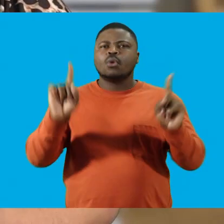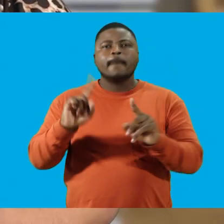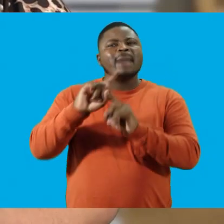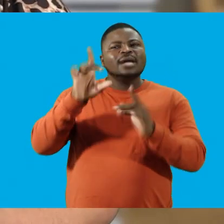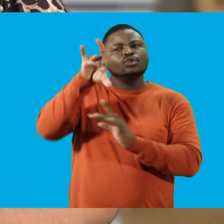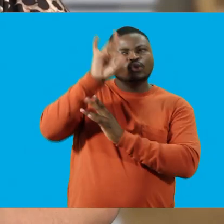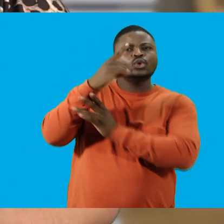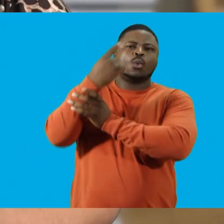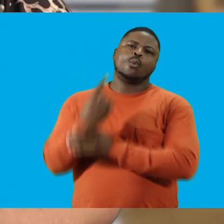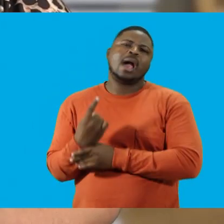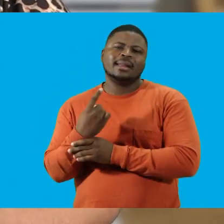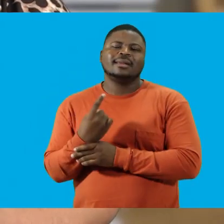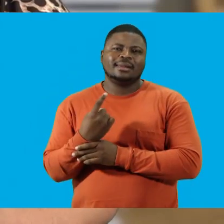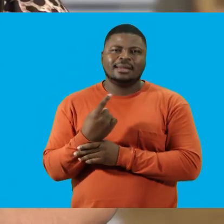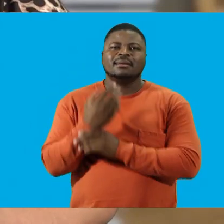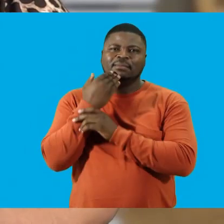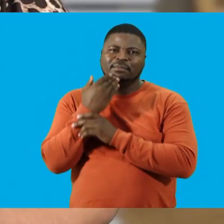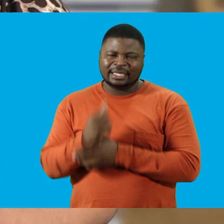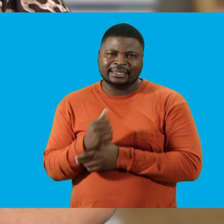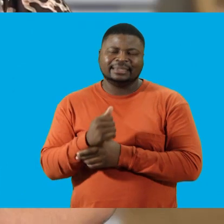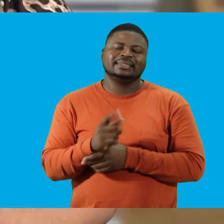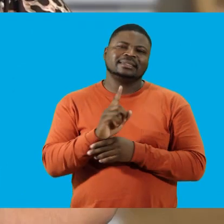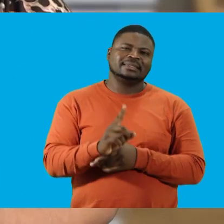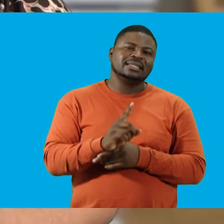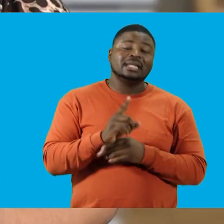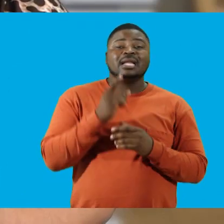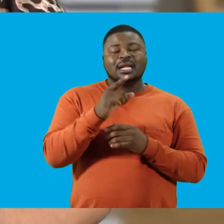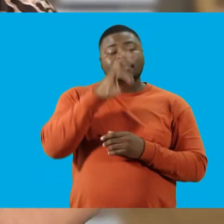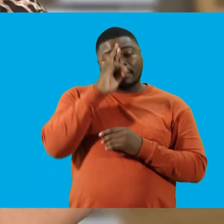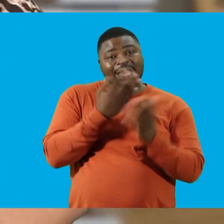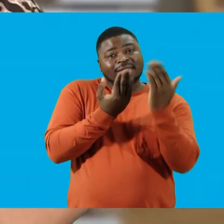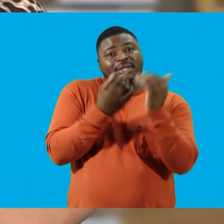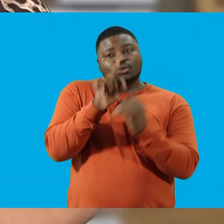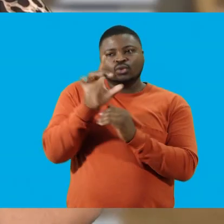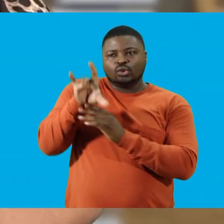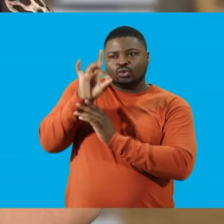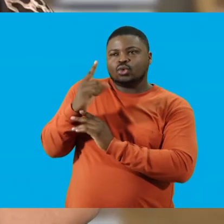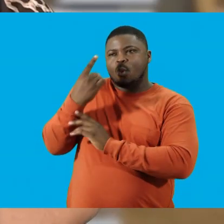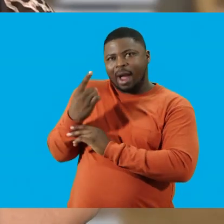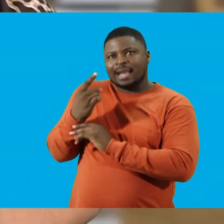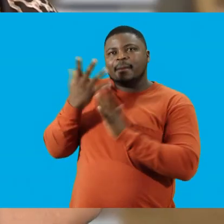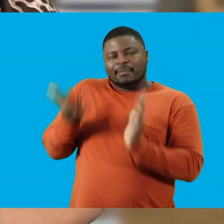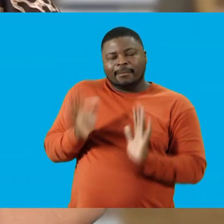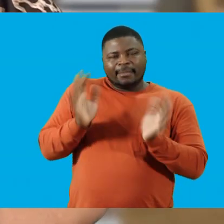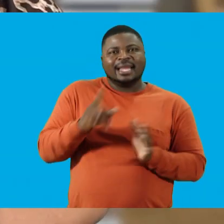then the second and third. Only write down what is expected from you, and that is the